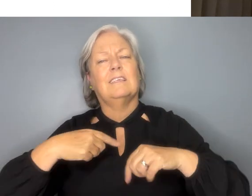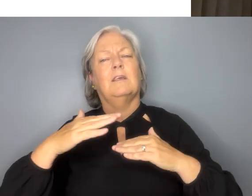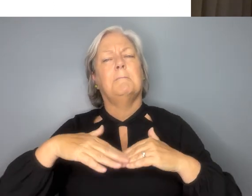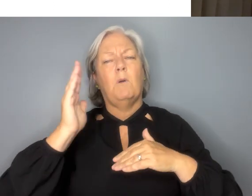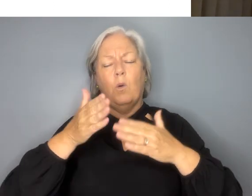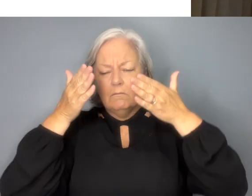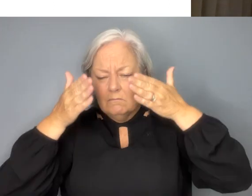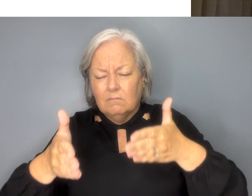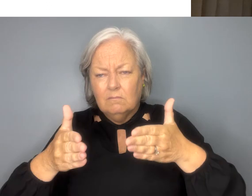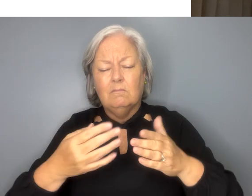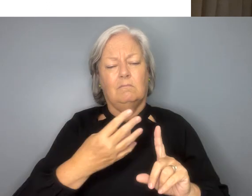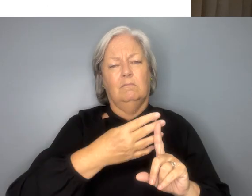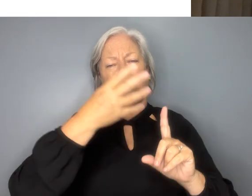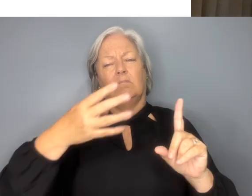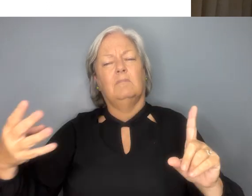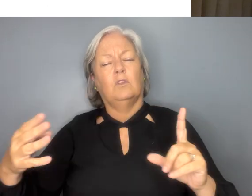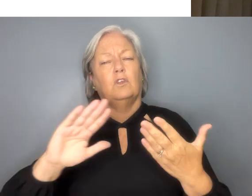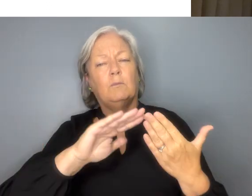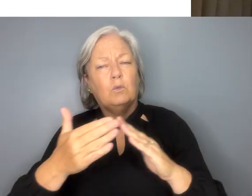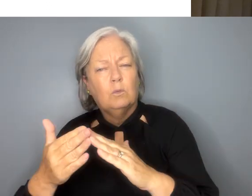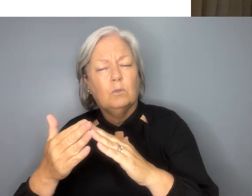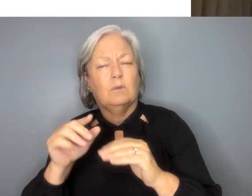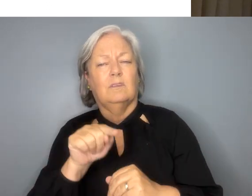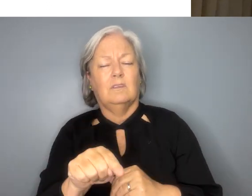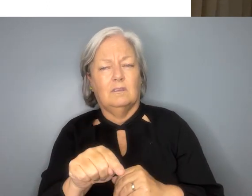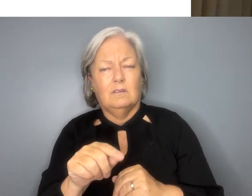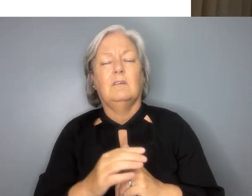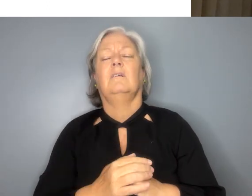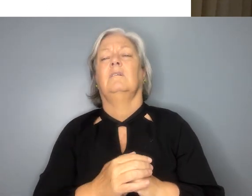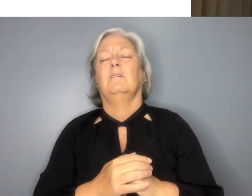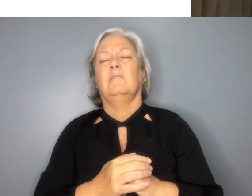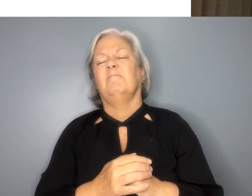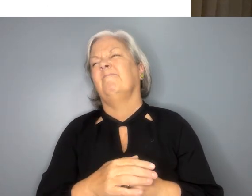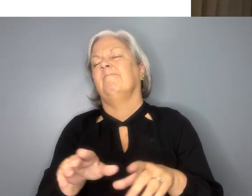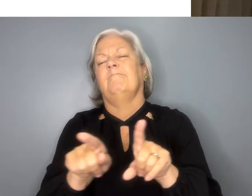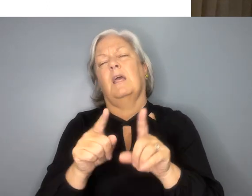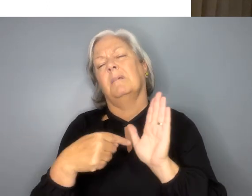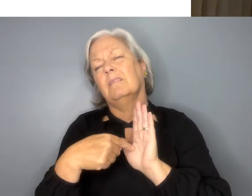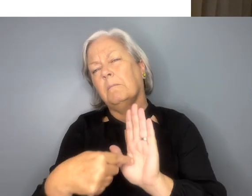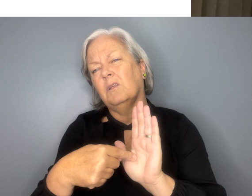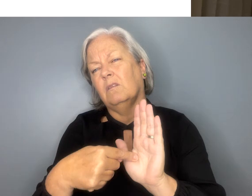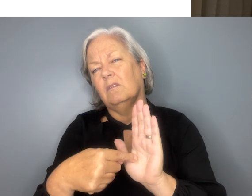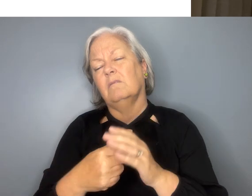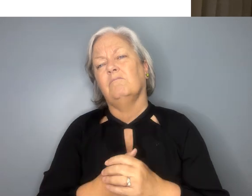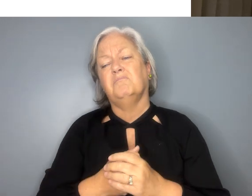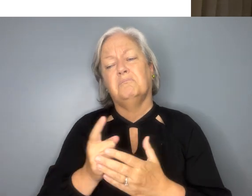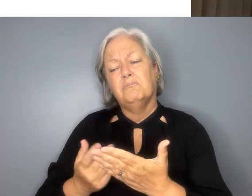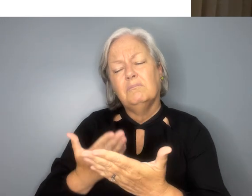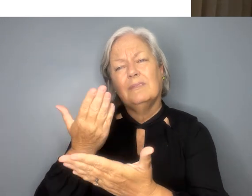broadly focused on LGBTIQA+ and SOGIESC issues by, for